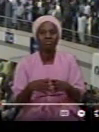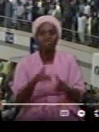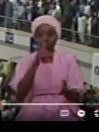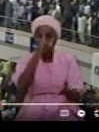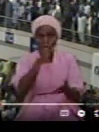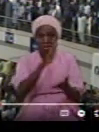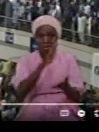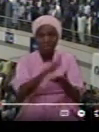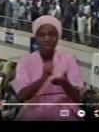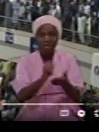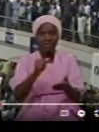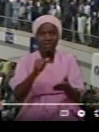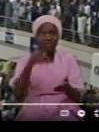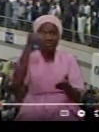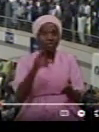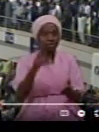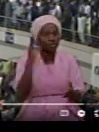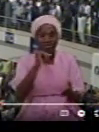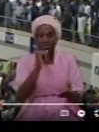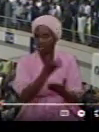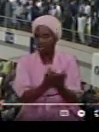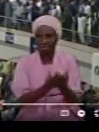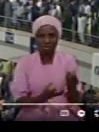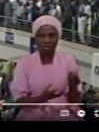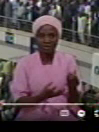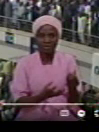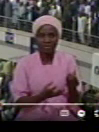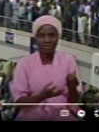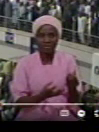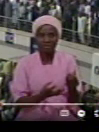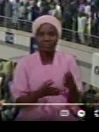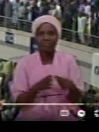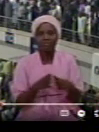Believe God, you will not lack.